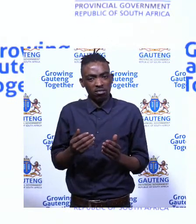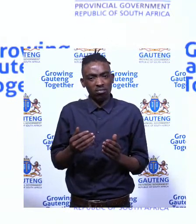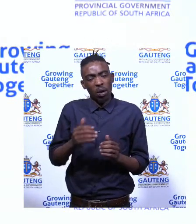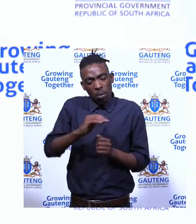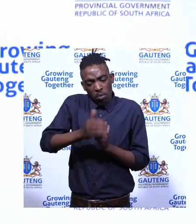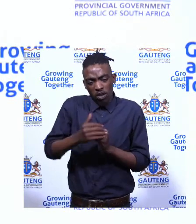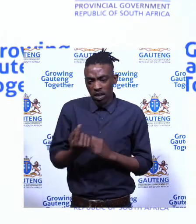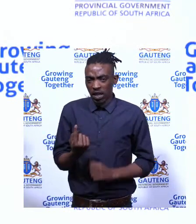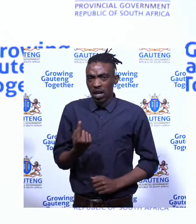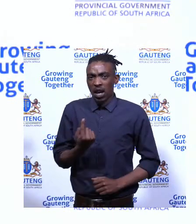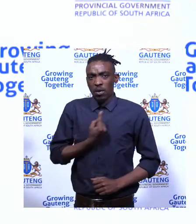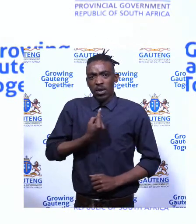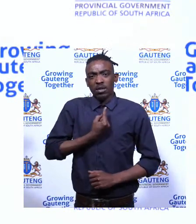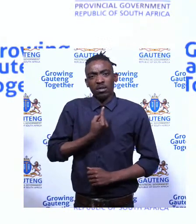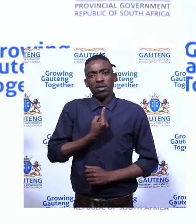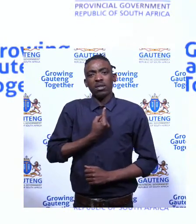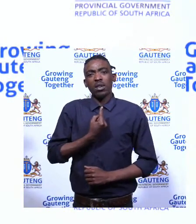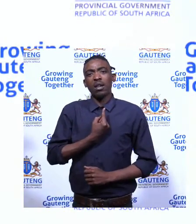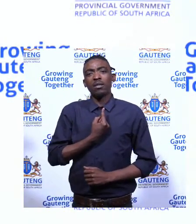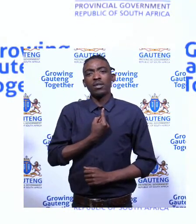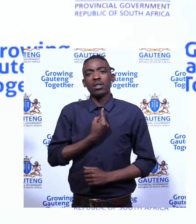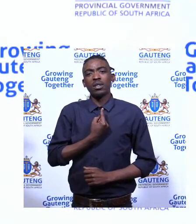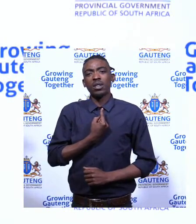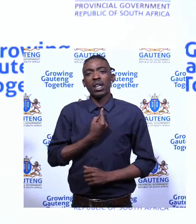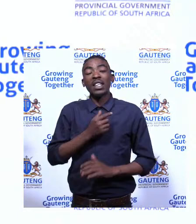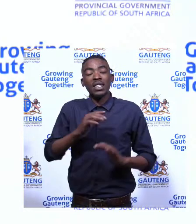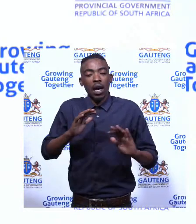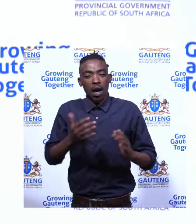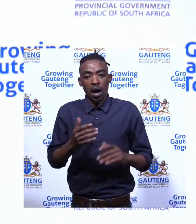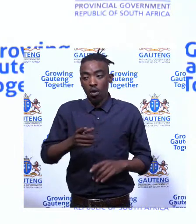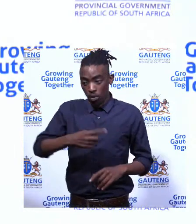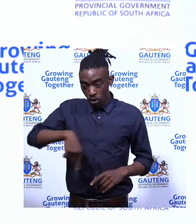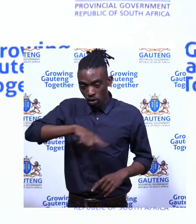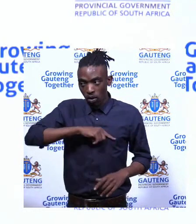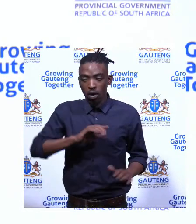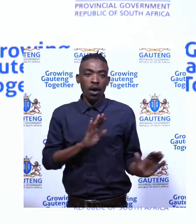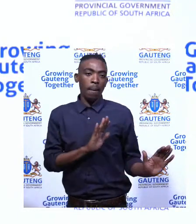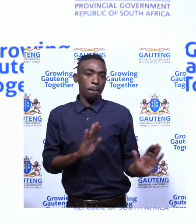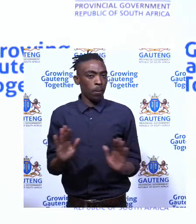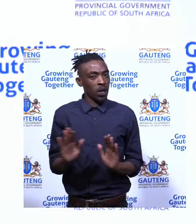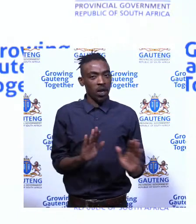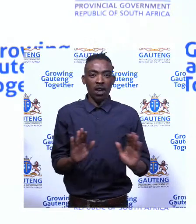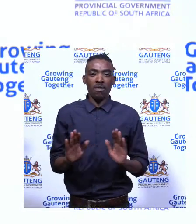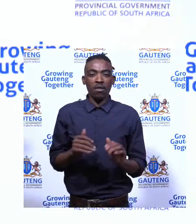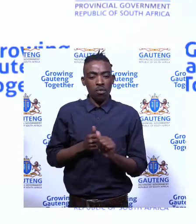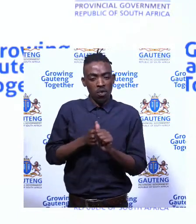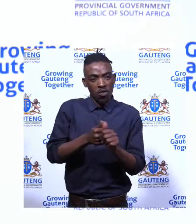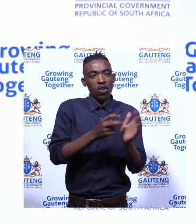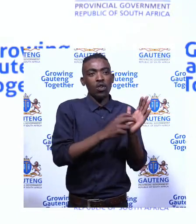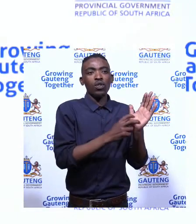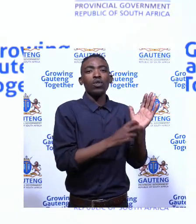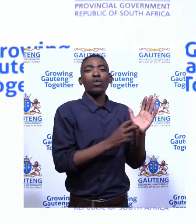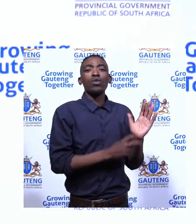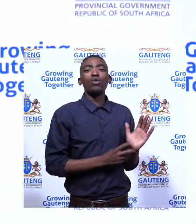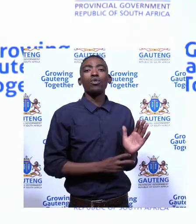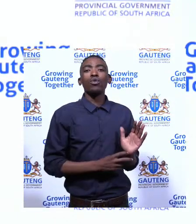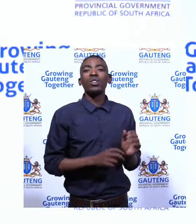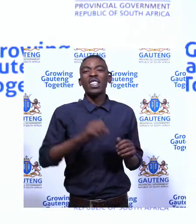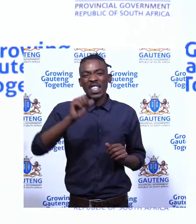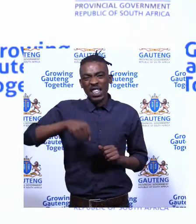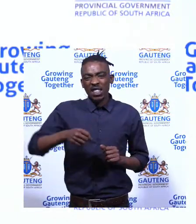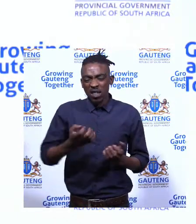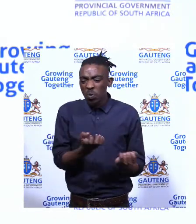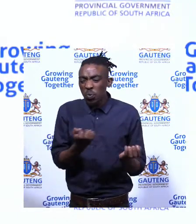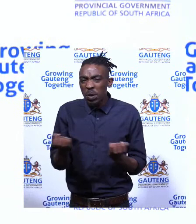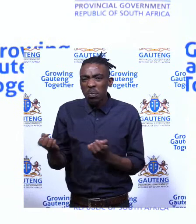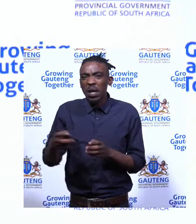disease is how we behave. We do not have anything else. And I'm pleading to everybody else